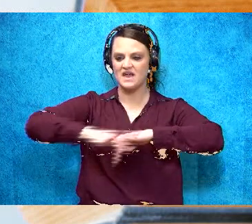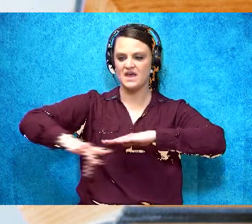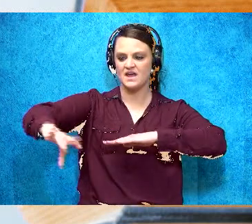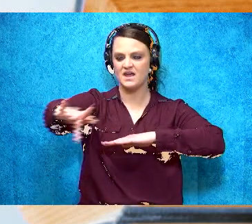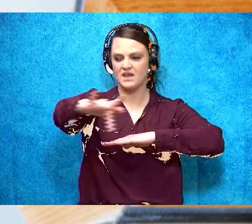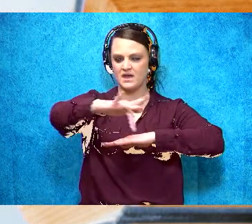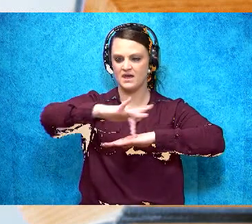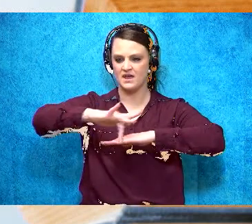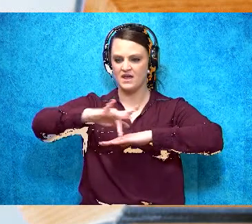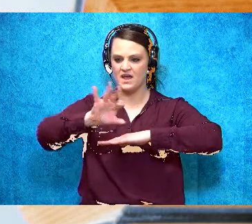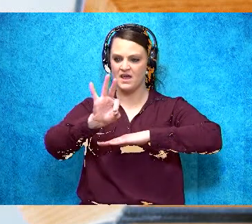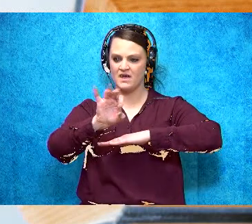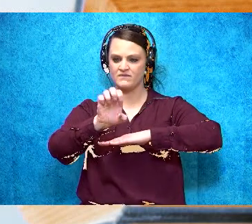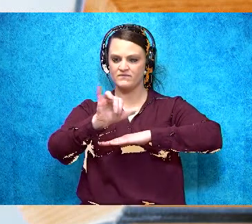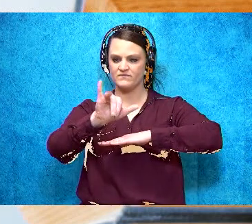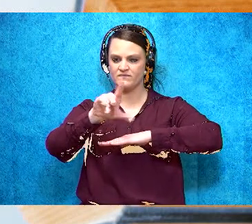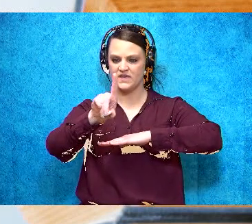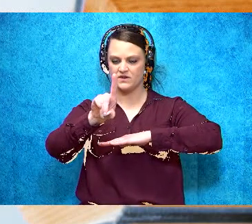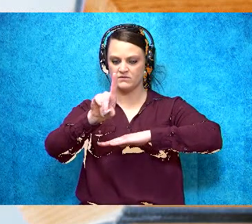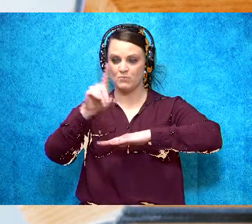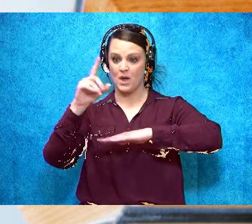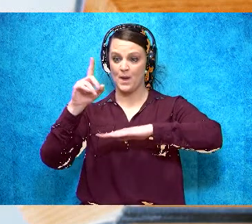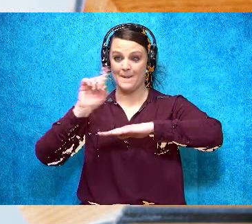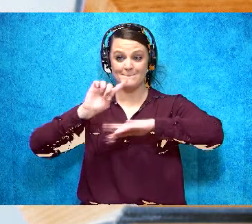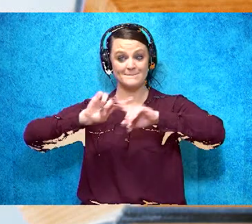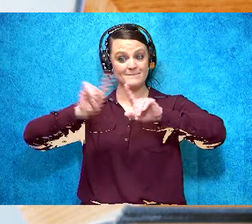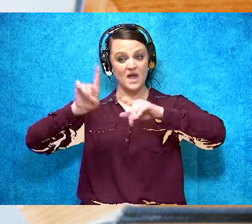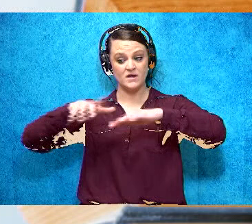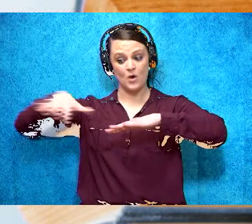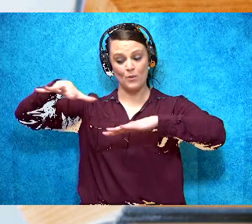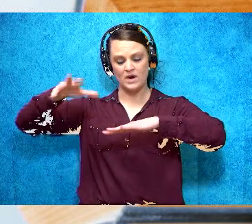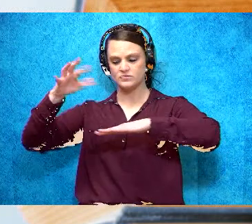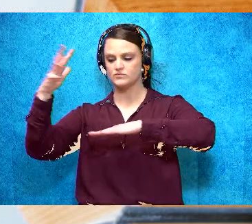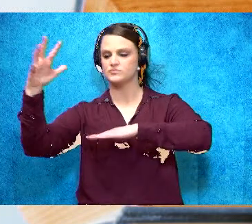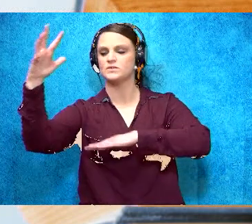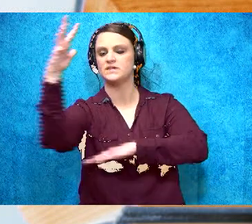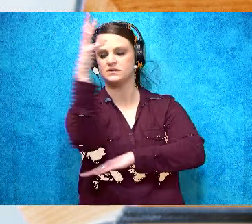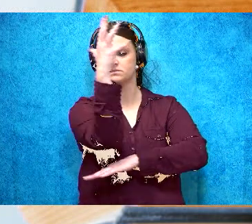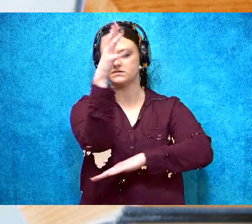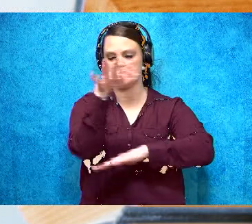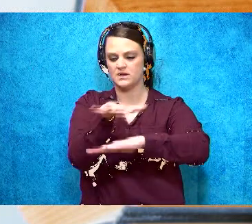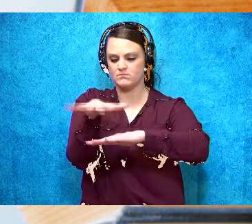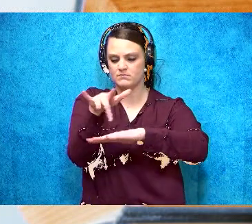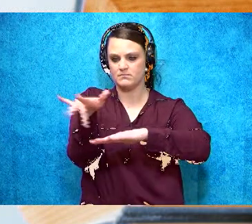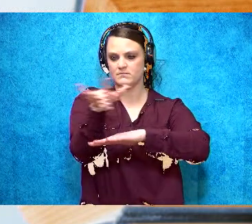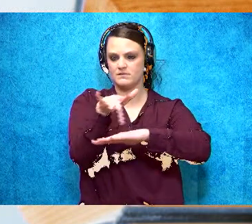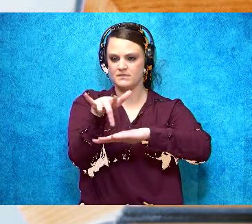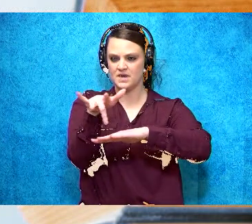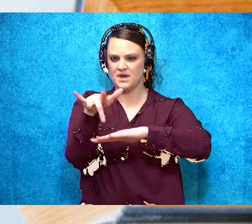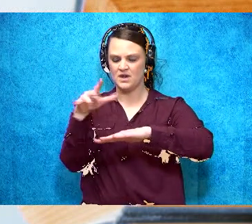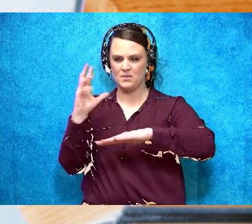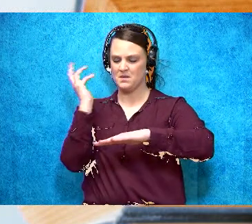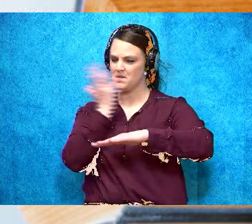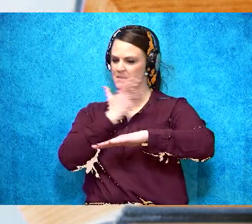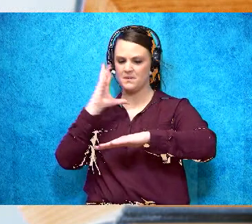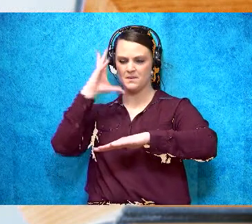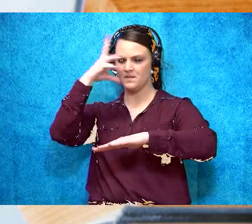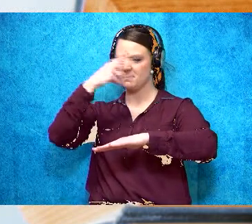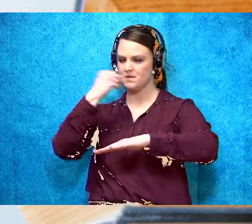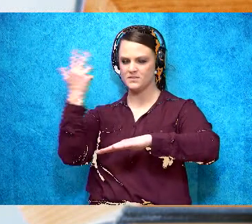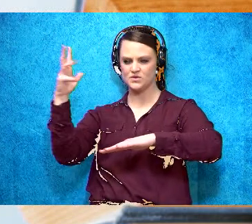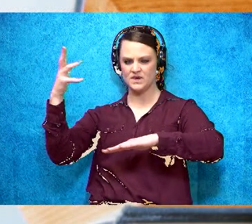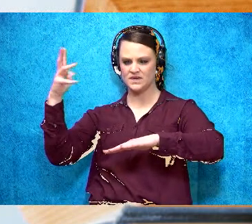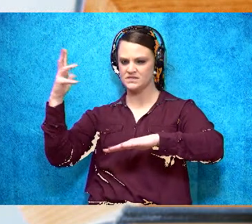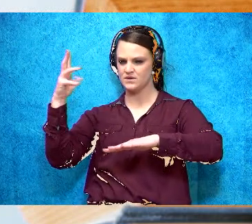on all four sides by trees. The trees were mesmerizing. For most